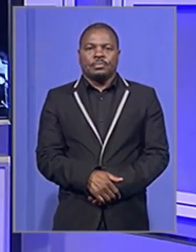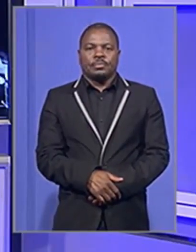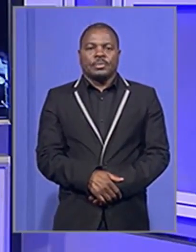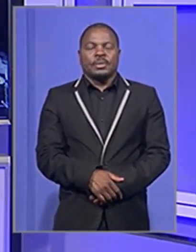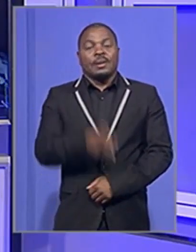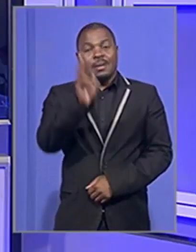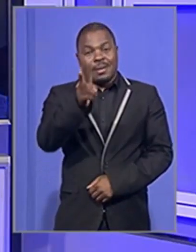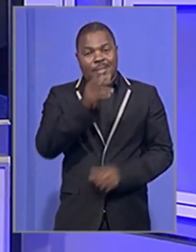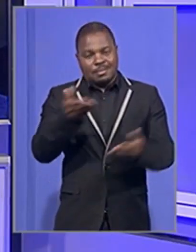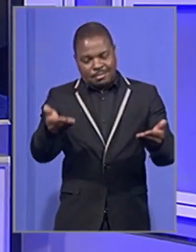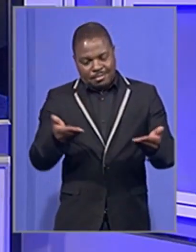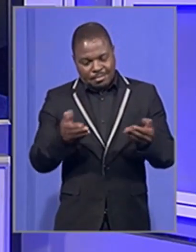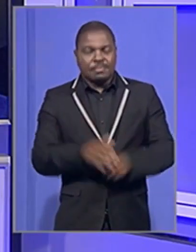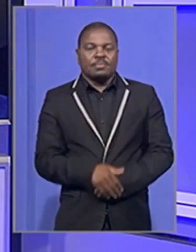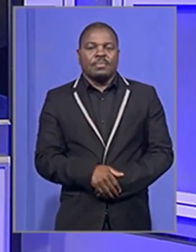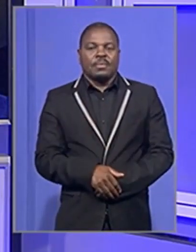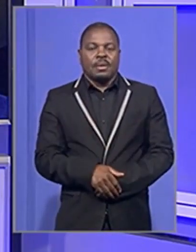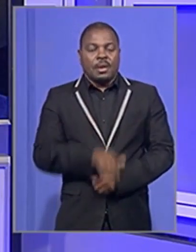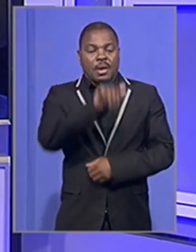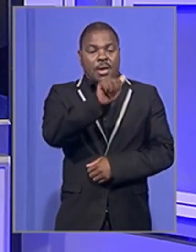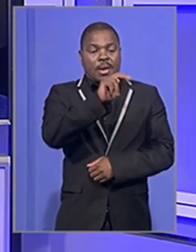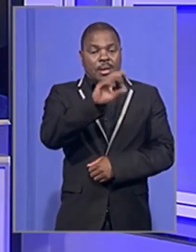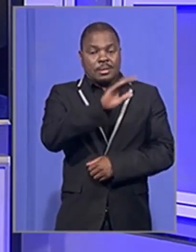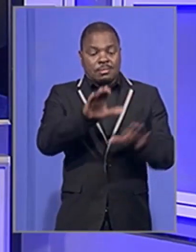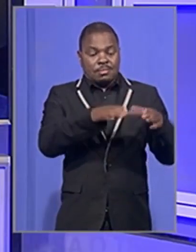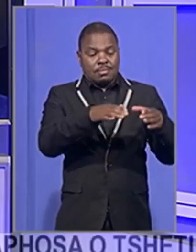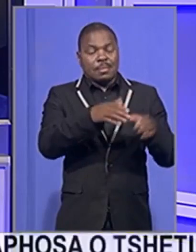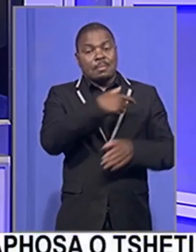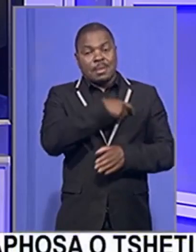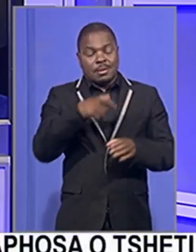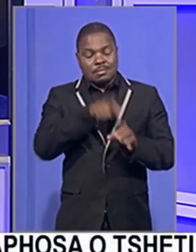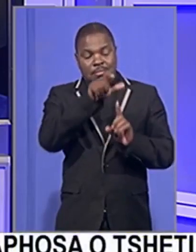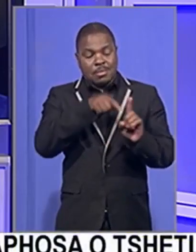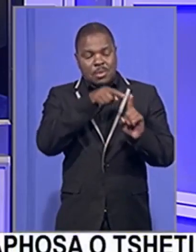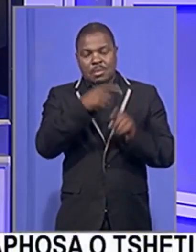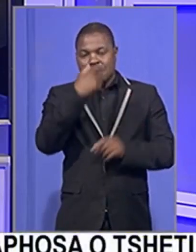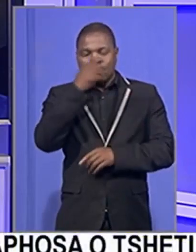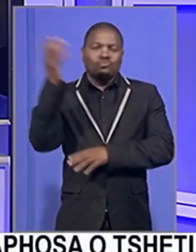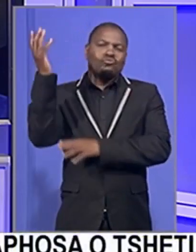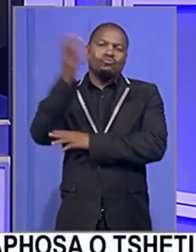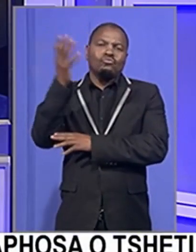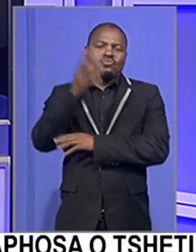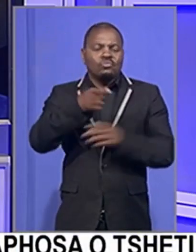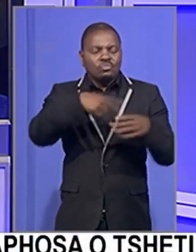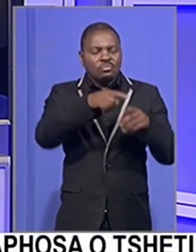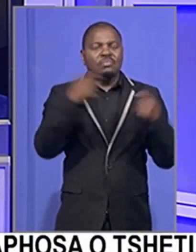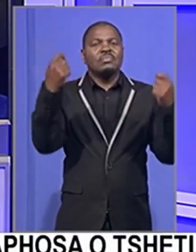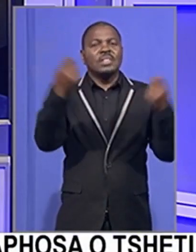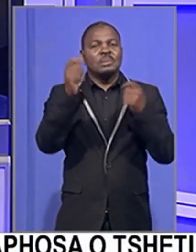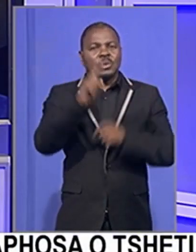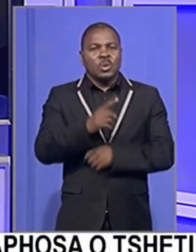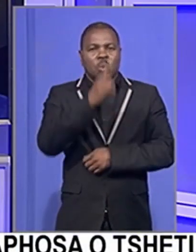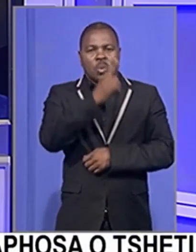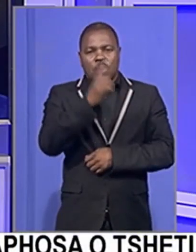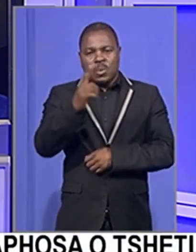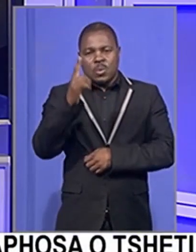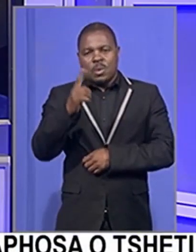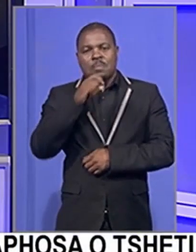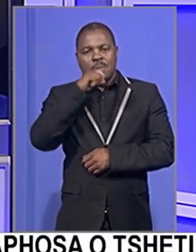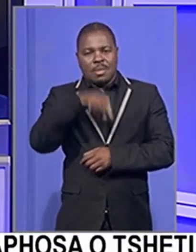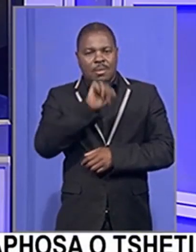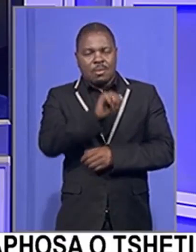Harbe ro amhele mohi mopresidente wa ANC Cyril Ramaphosa o sitleile puo ya sehloho mo ANC ine keteka dilemo tse 110 e